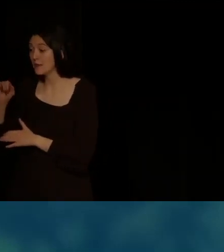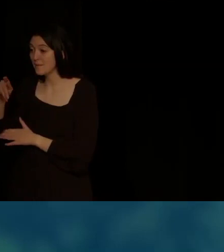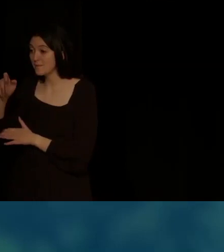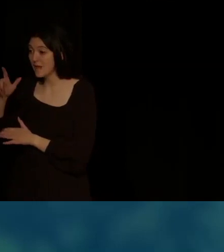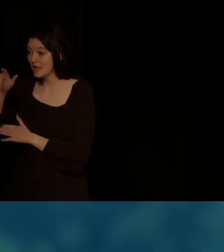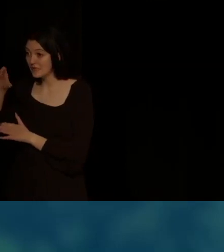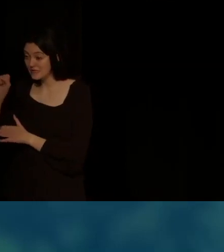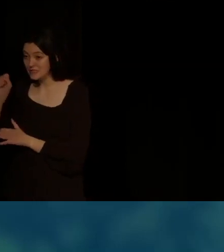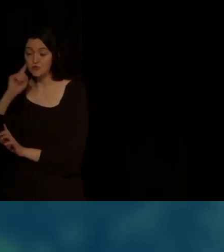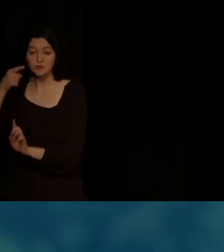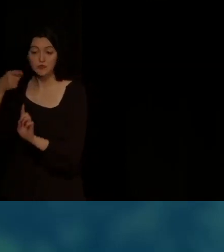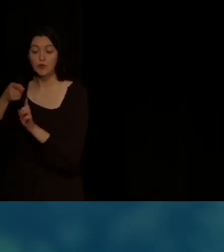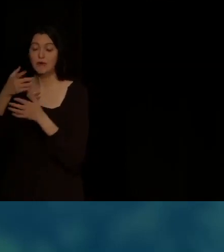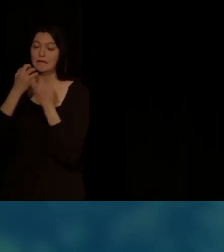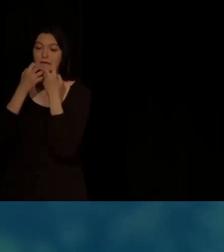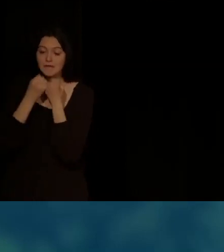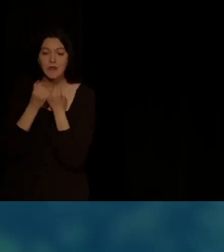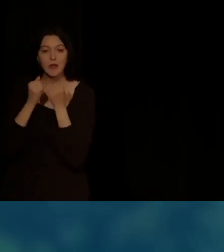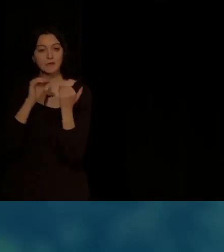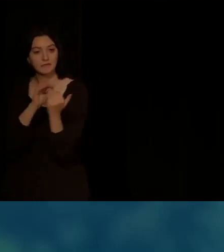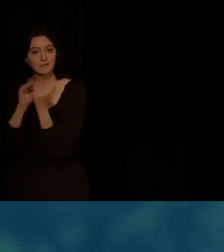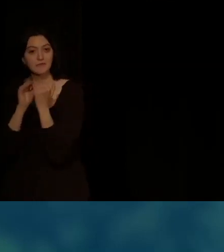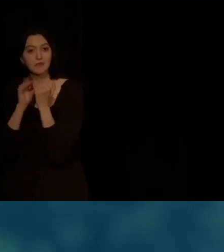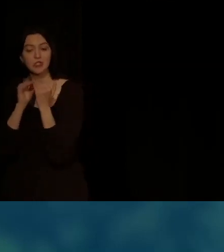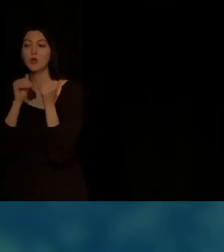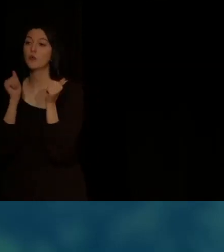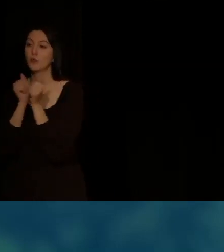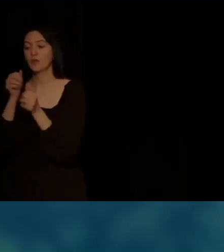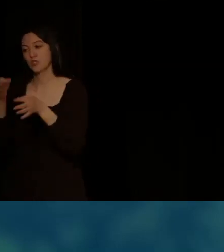fair and compassionate in judgment.